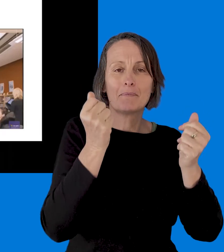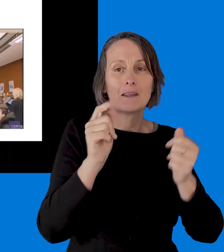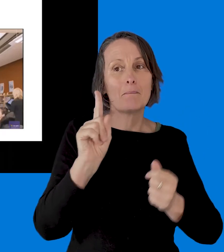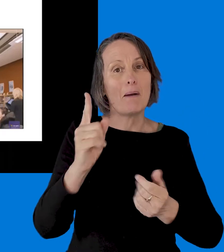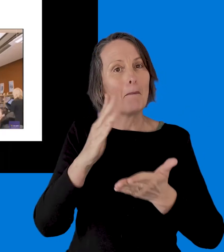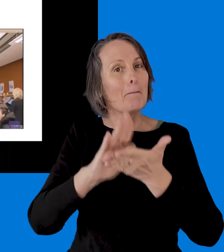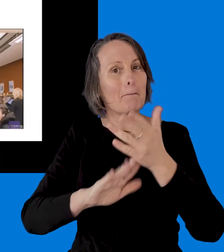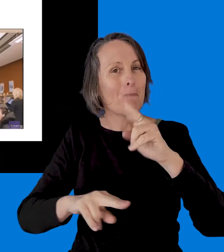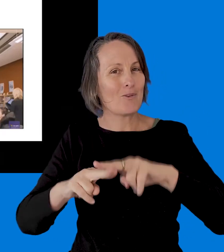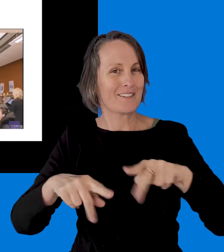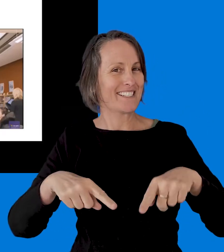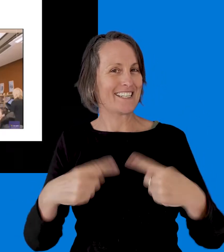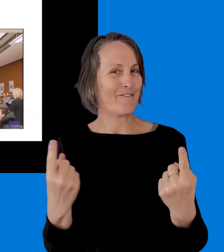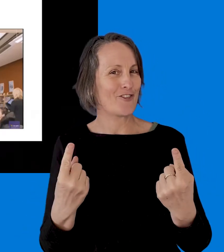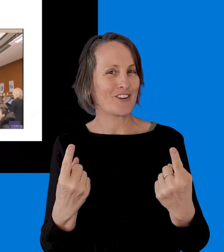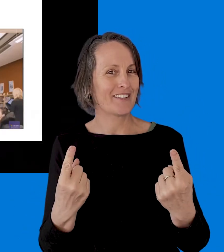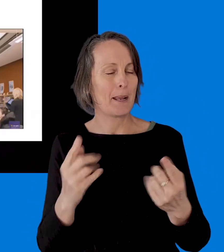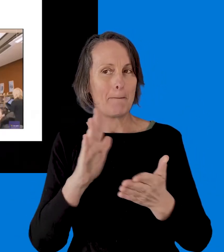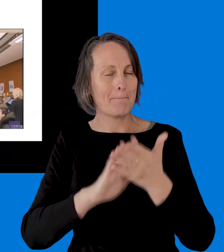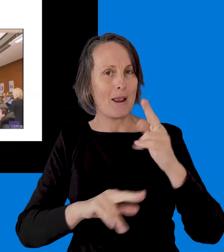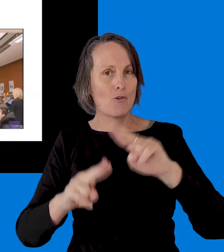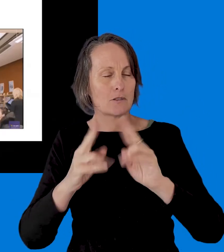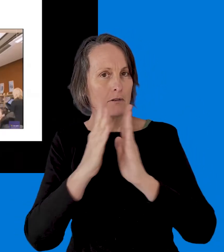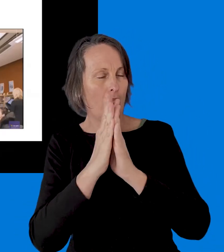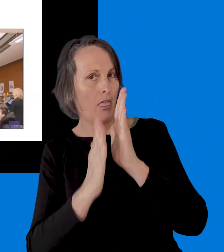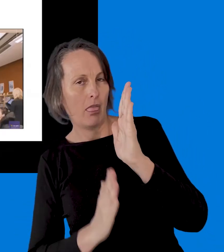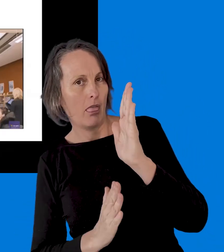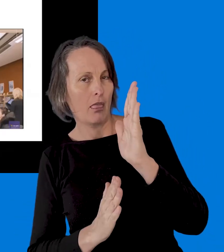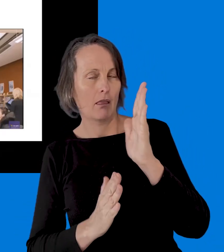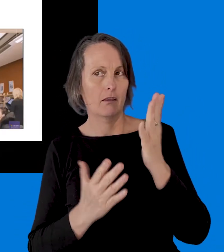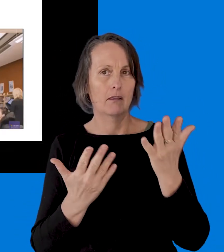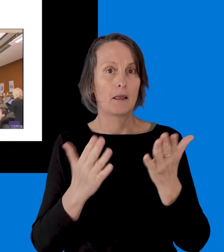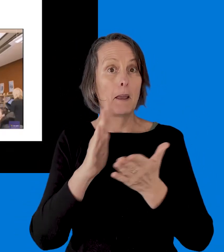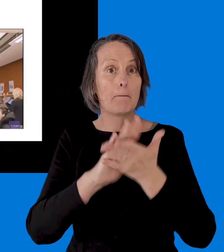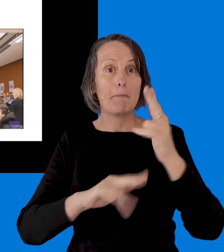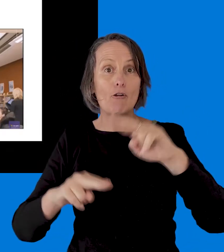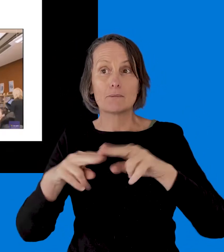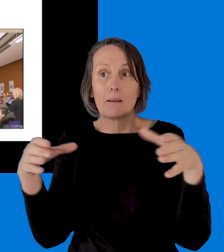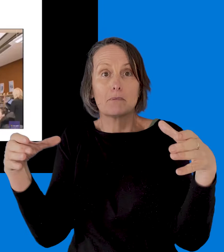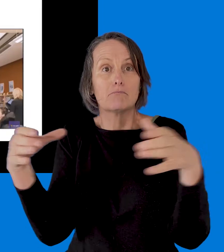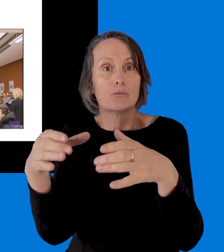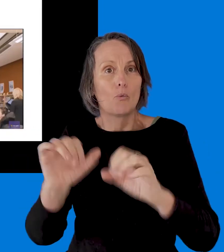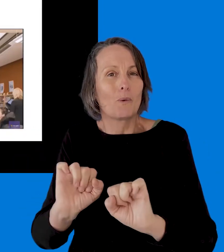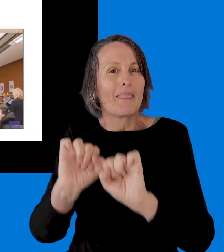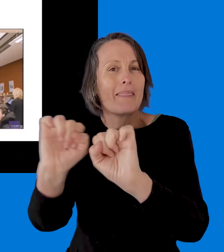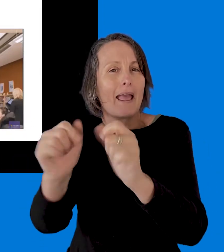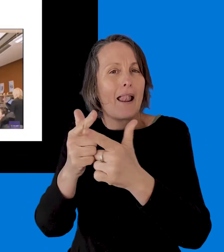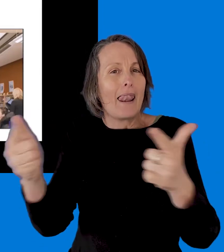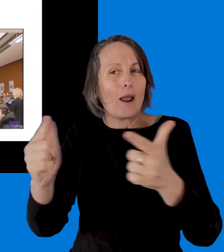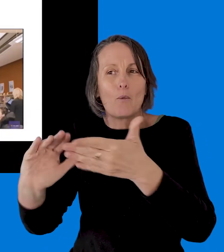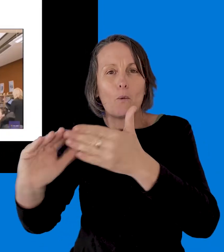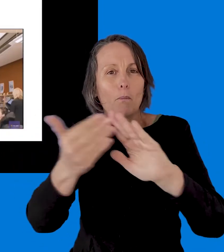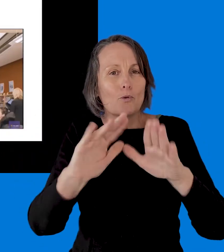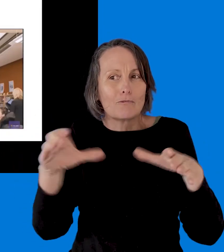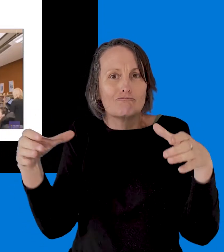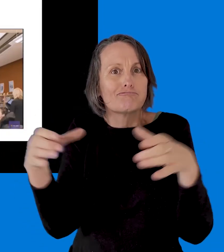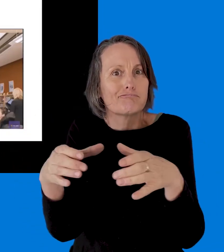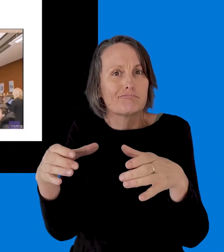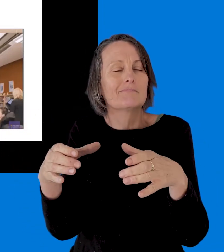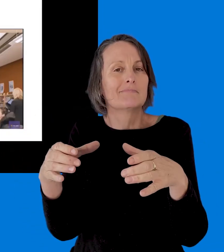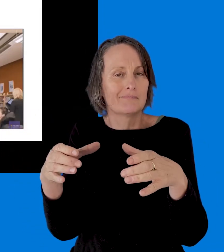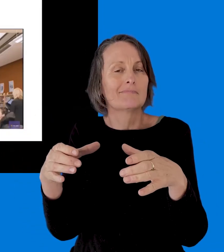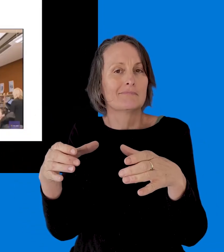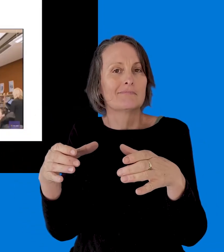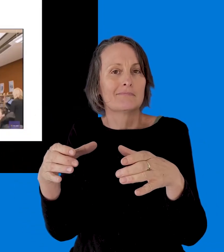that language. But parents oftentimes are stranded. They oftentimes will either engage with